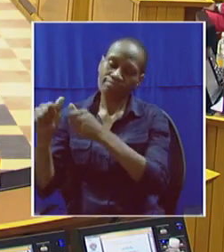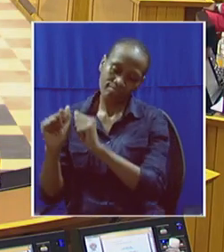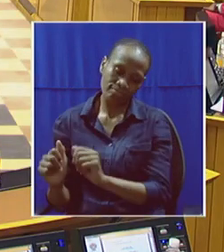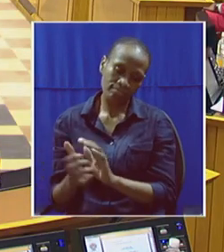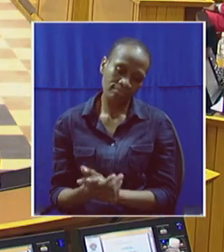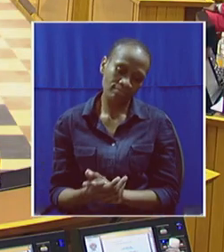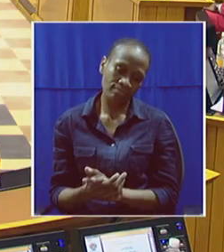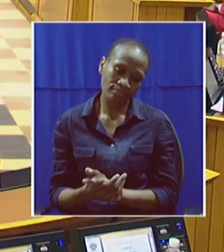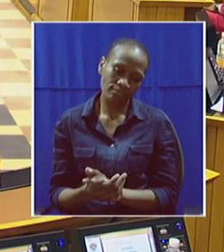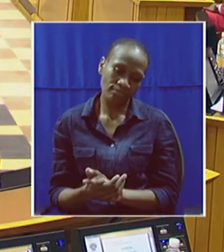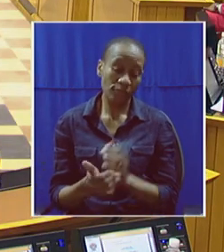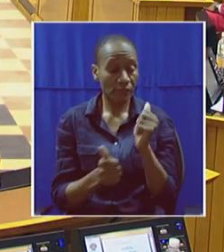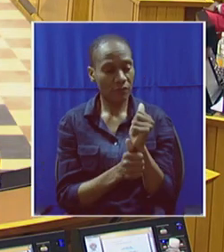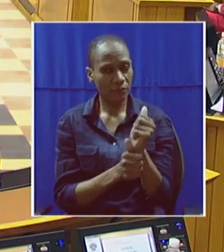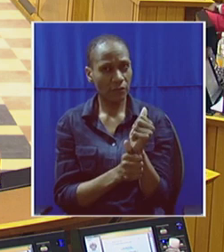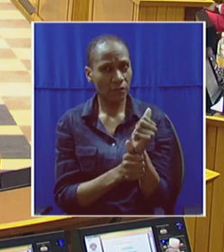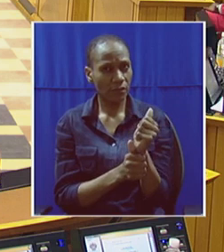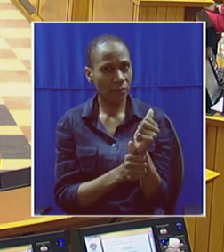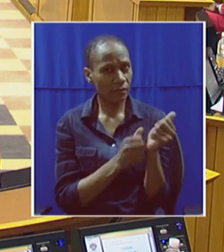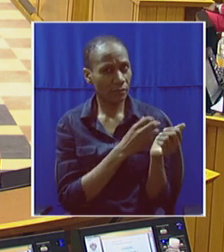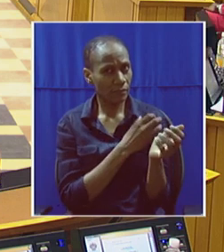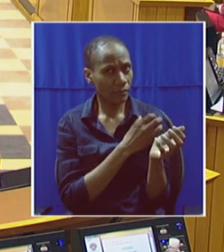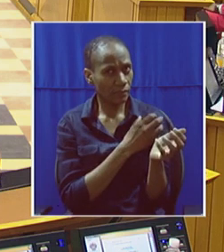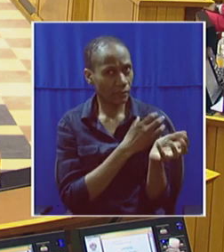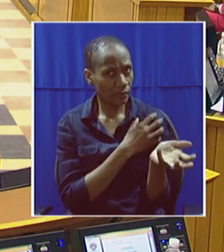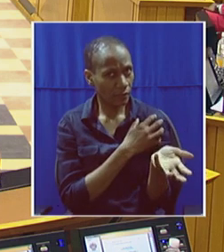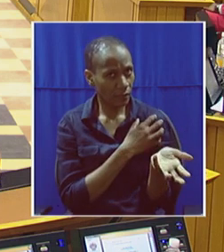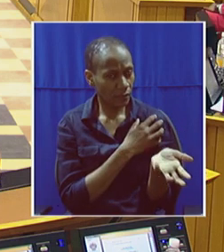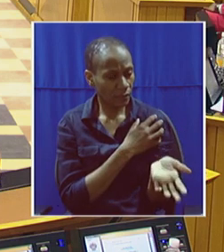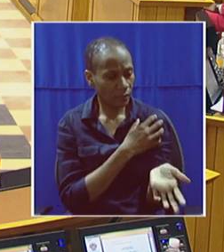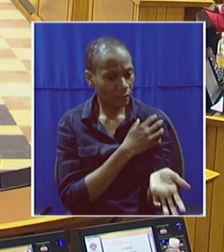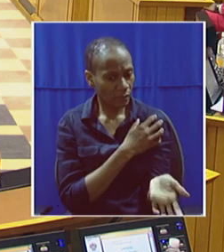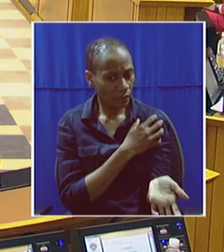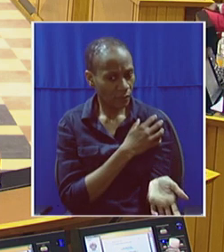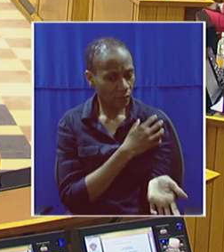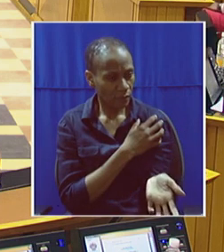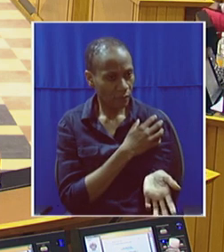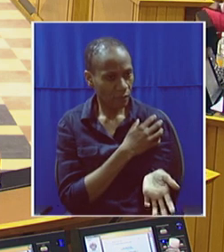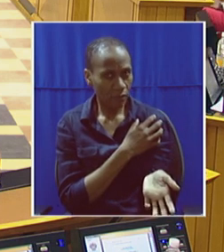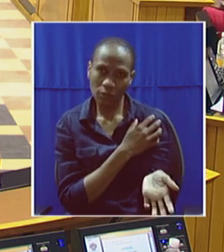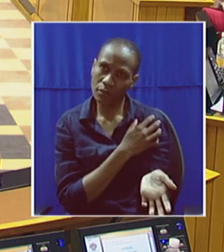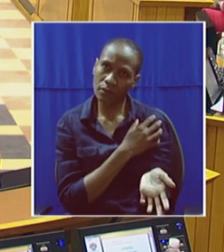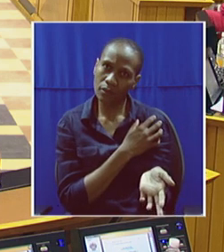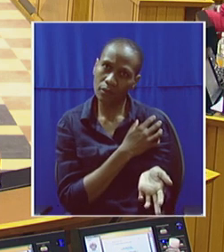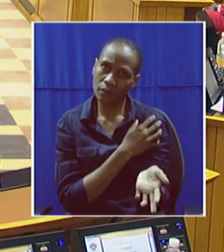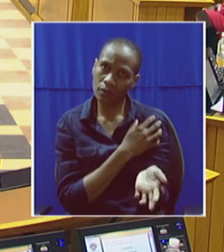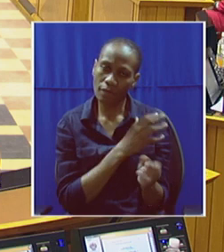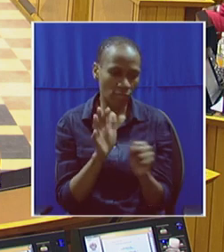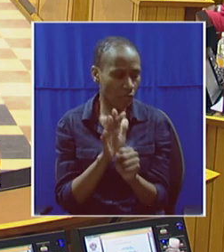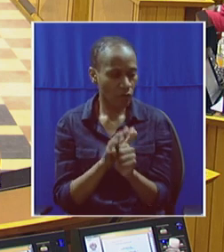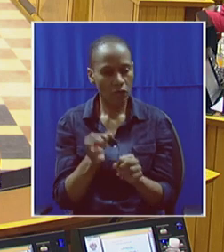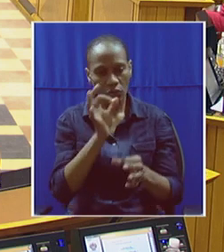chair Deputy Minister the comprehensive the response we've given does give Assurance to